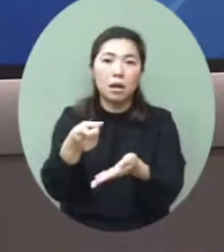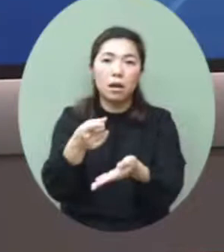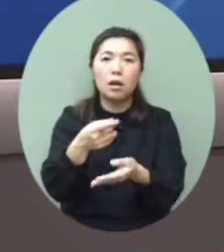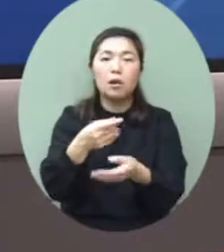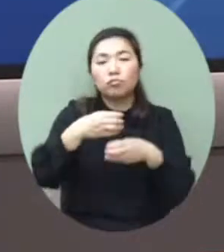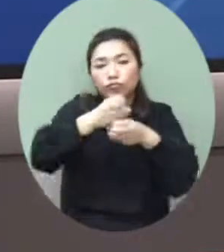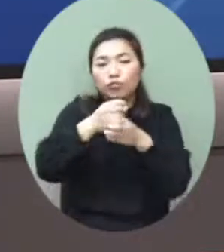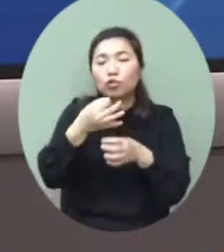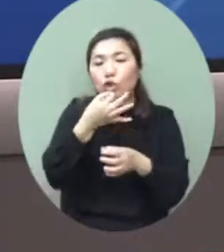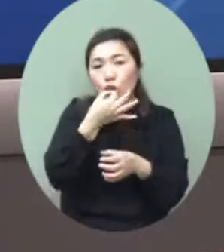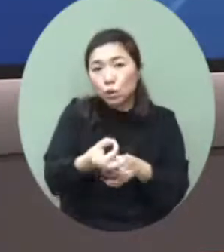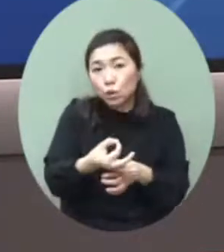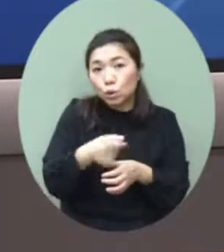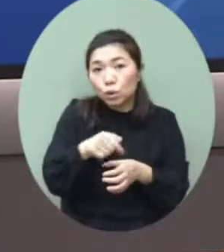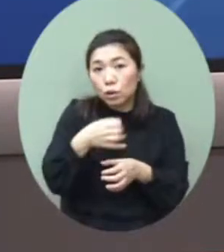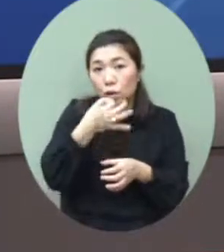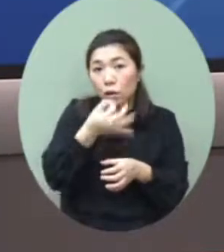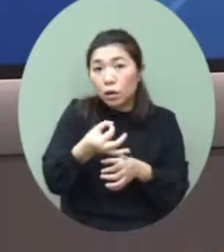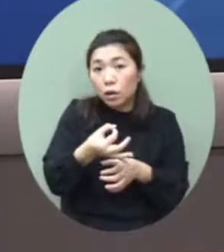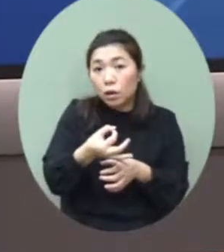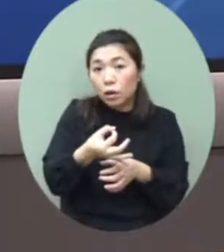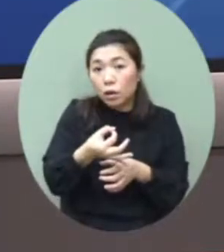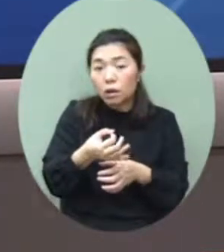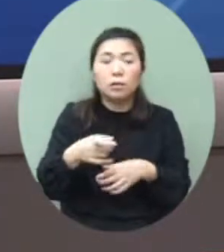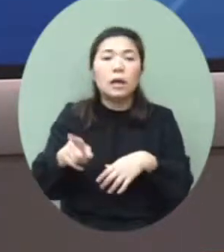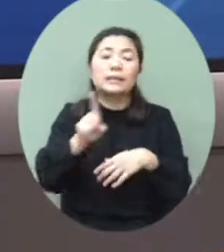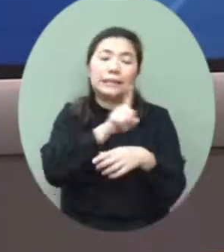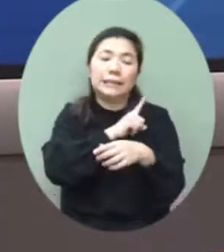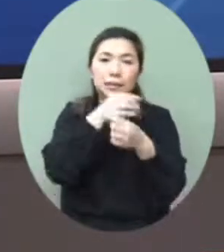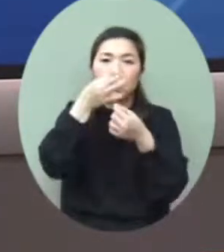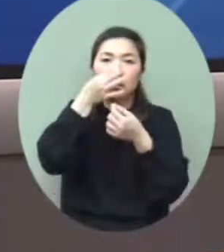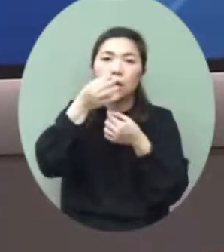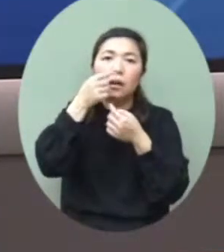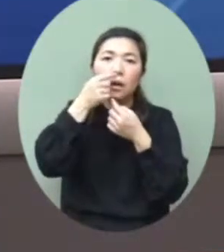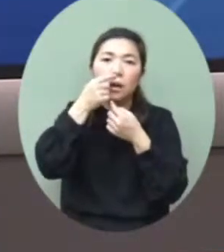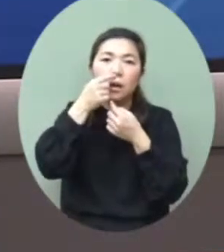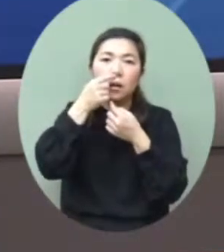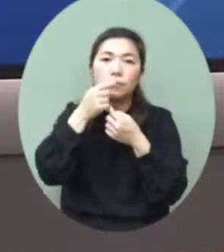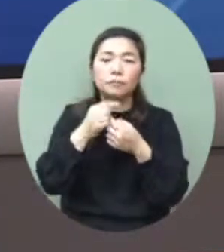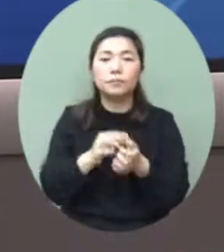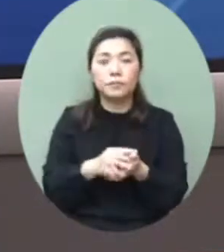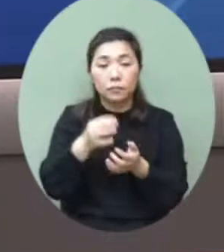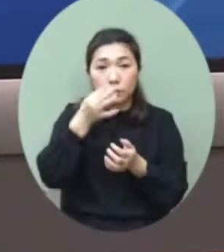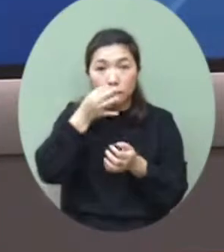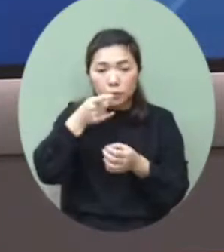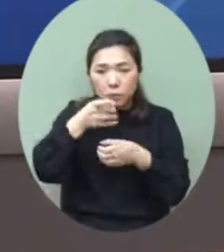would deploy contractors to visit their homes,